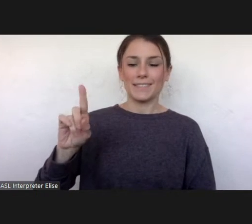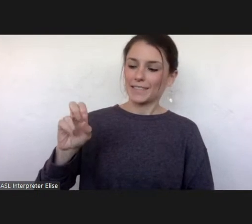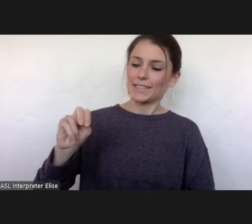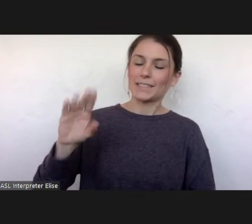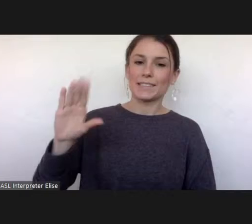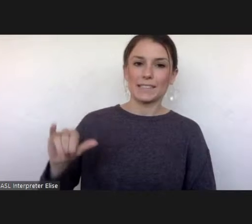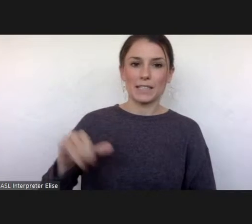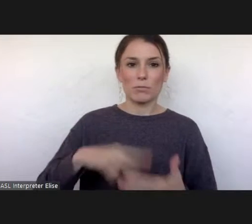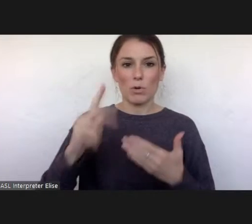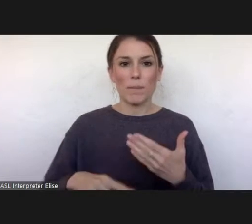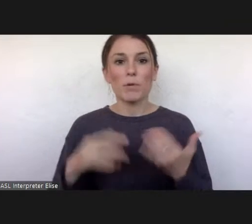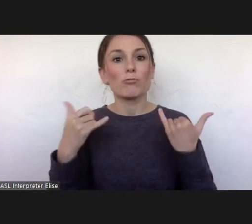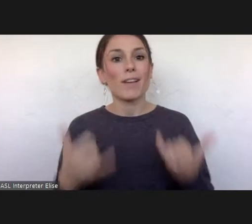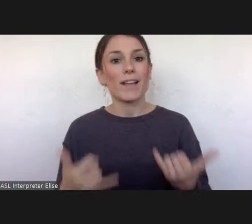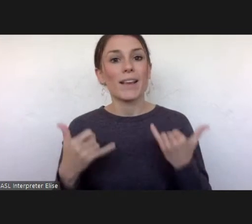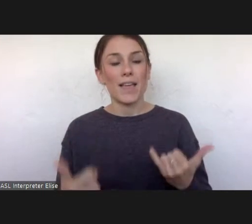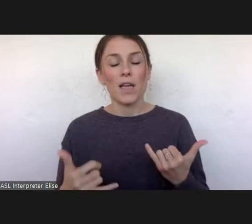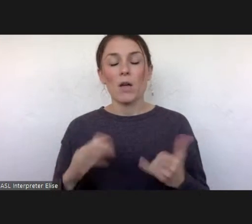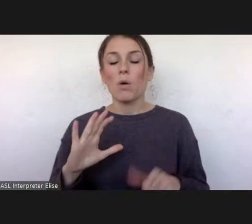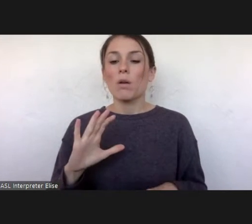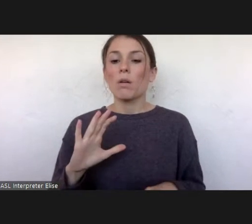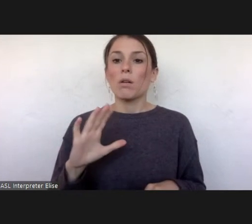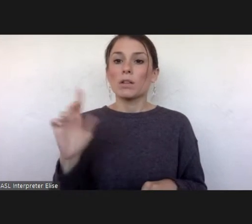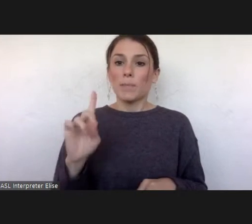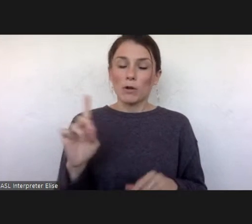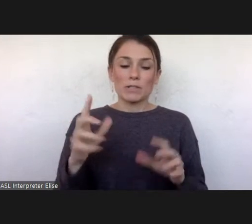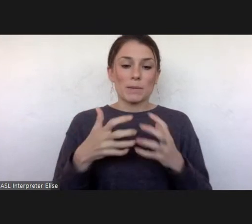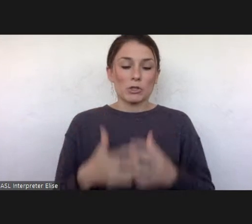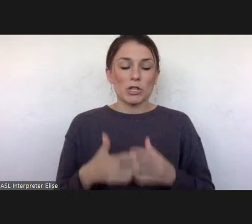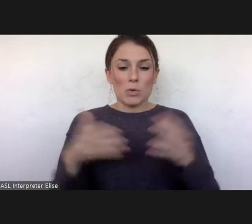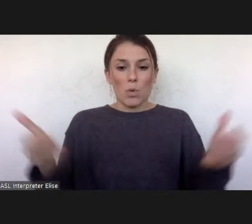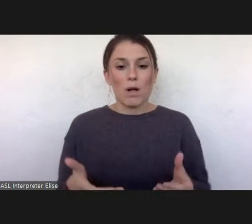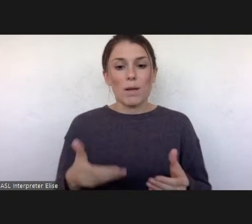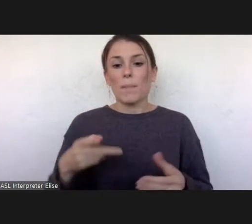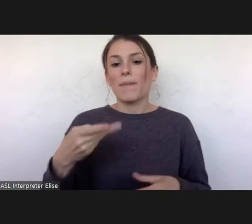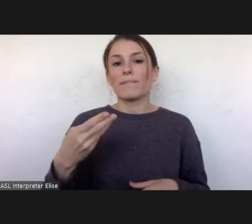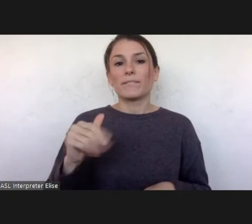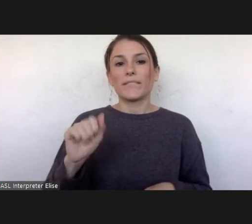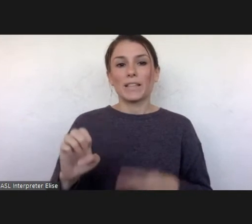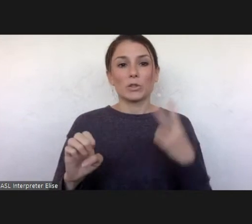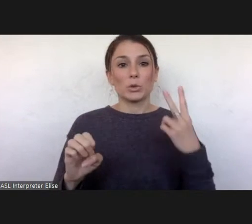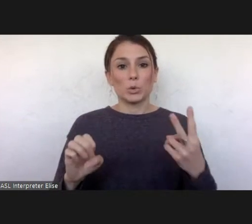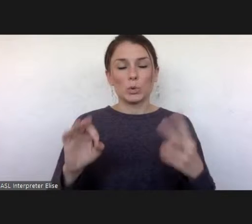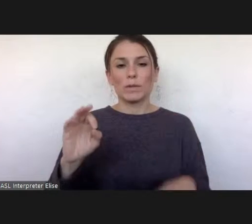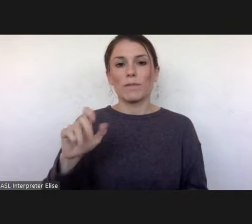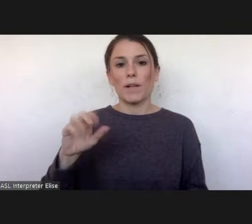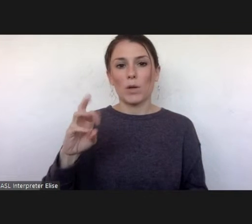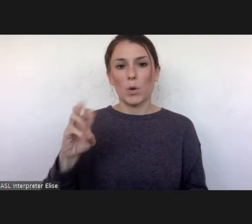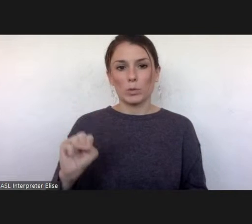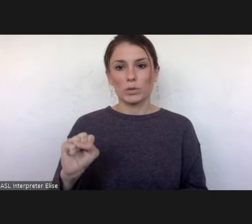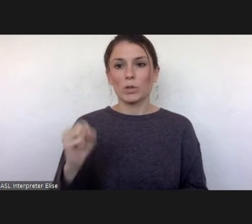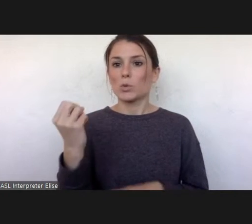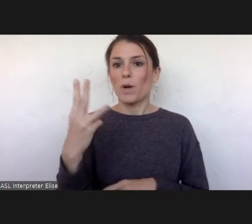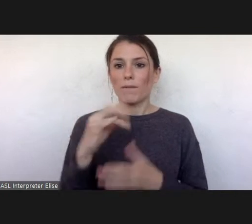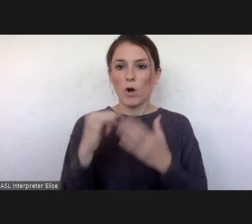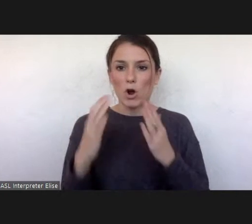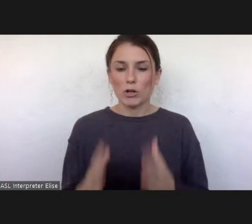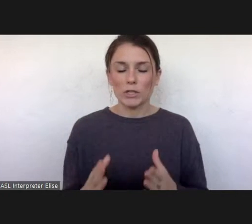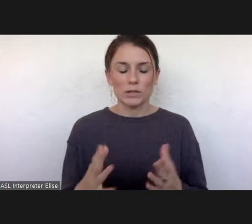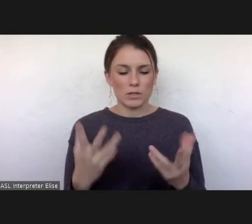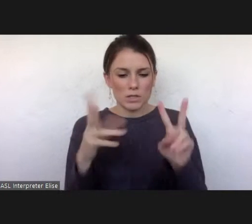Currently, Democracy Machine welcomes Phase 2 fellows, and these 12 artists continue to critically examine and